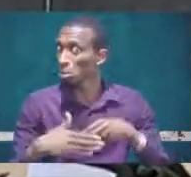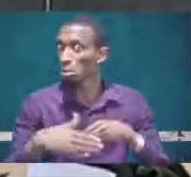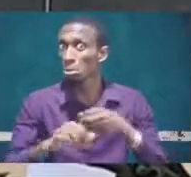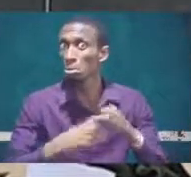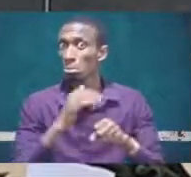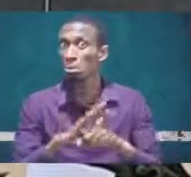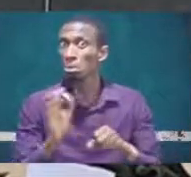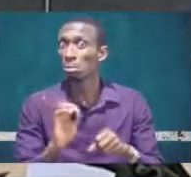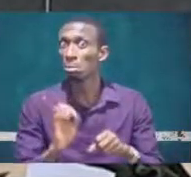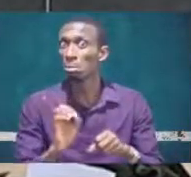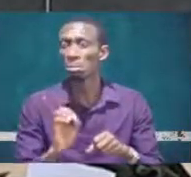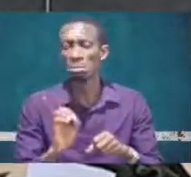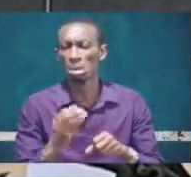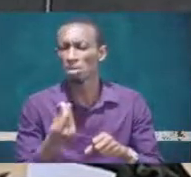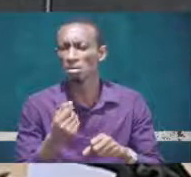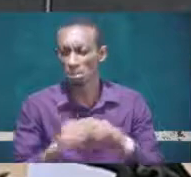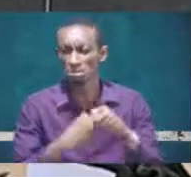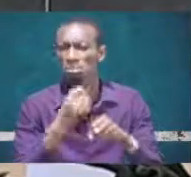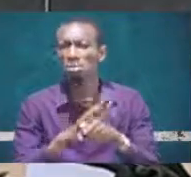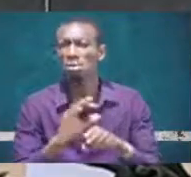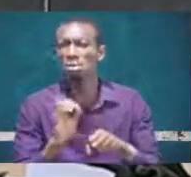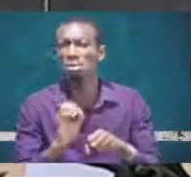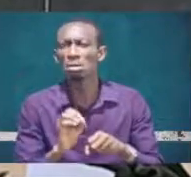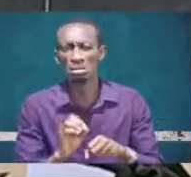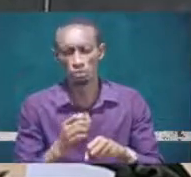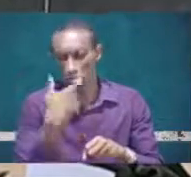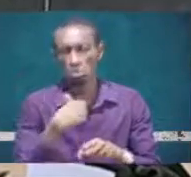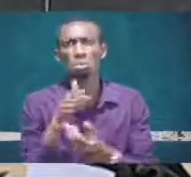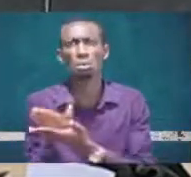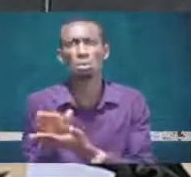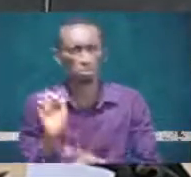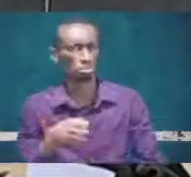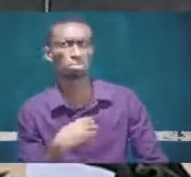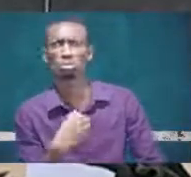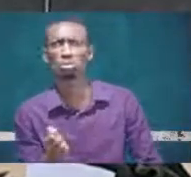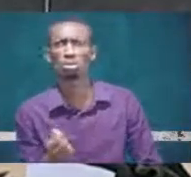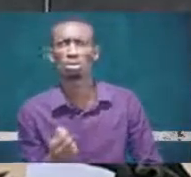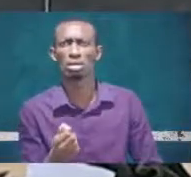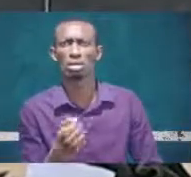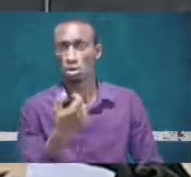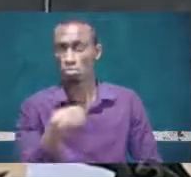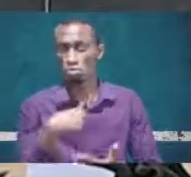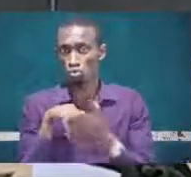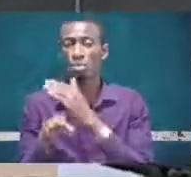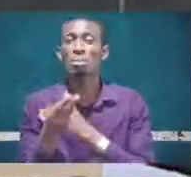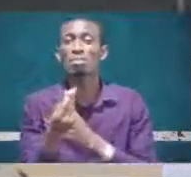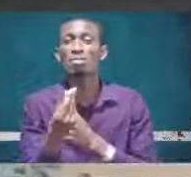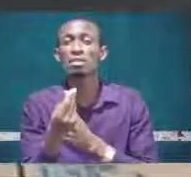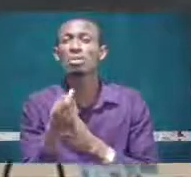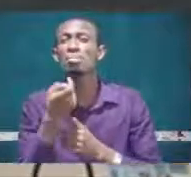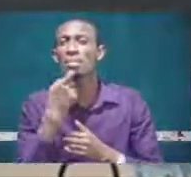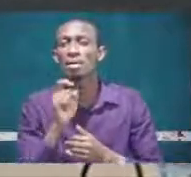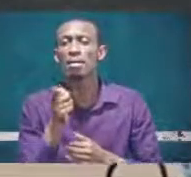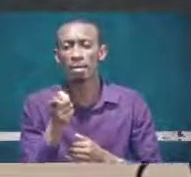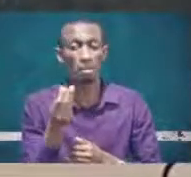money is not durable, it cannot store value. In order for money to store value, learners, it should